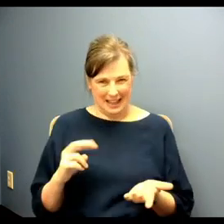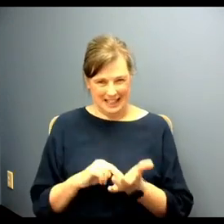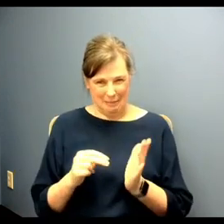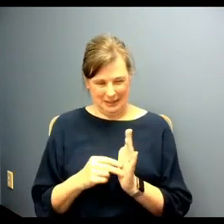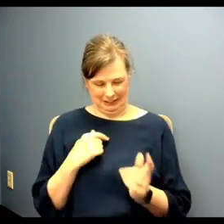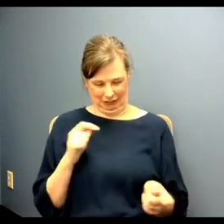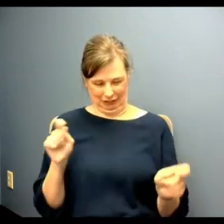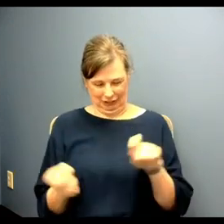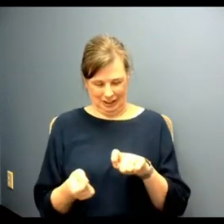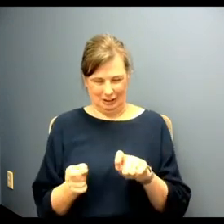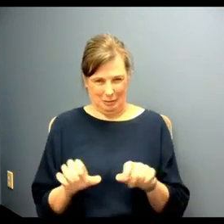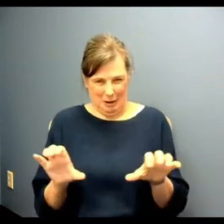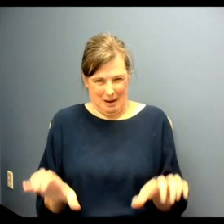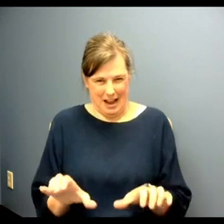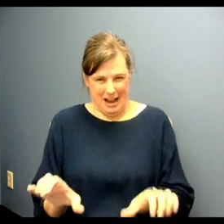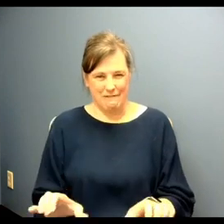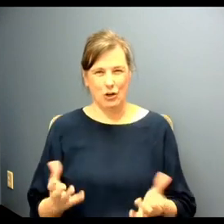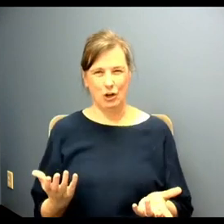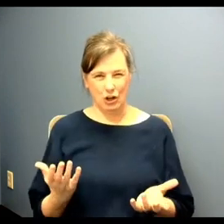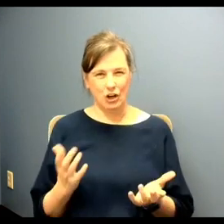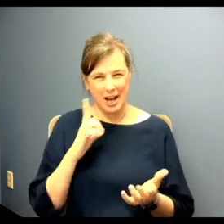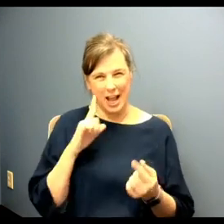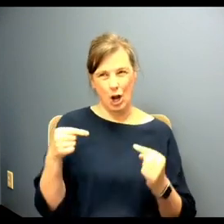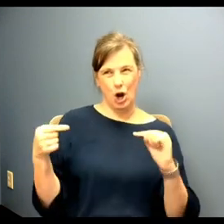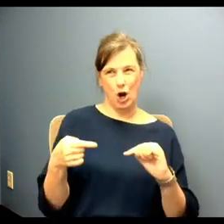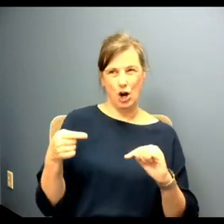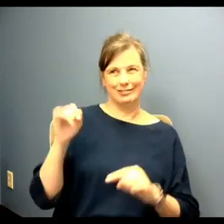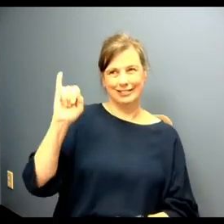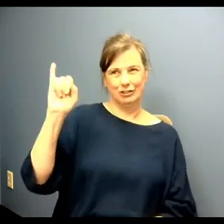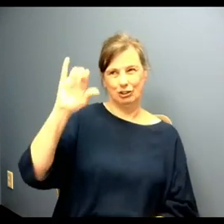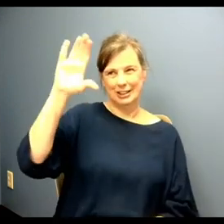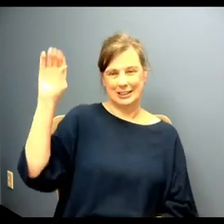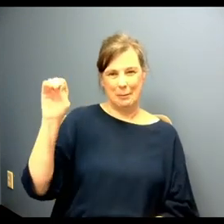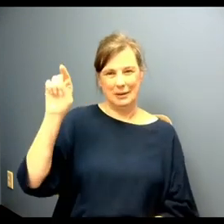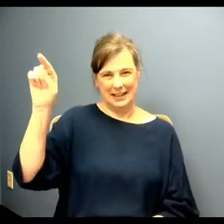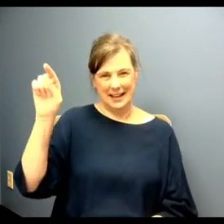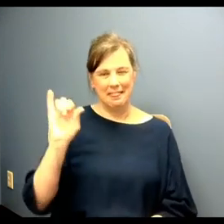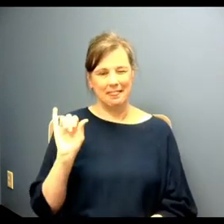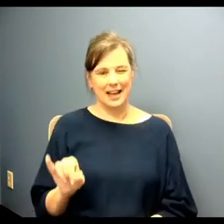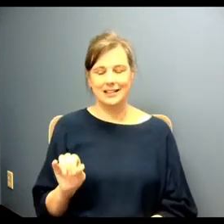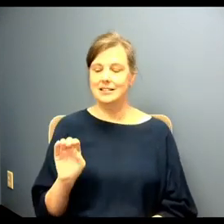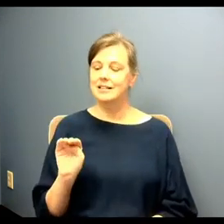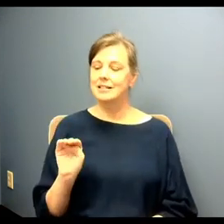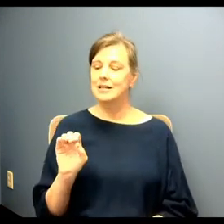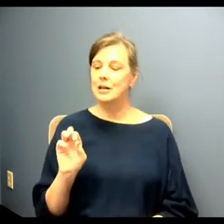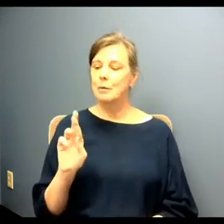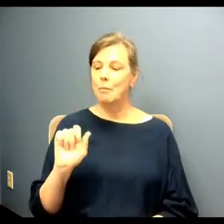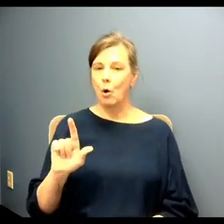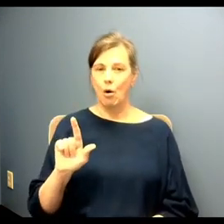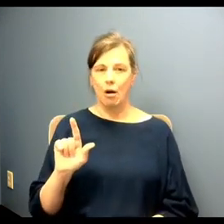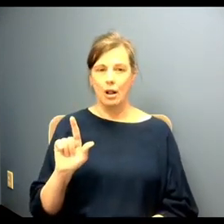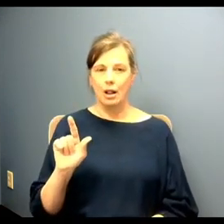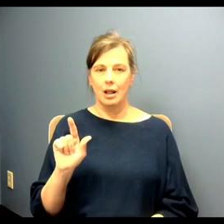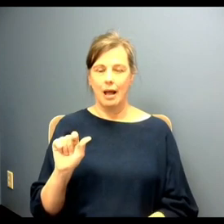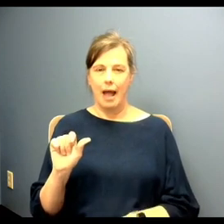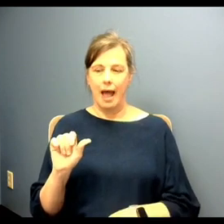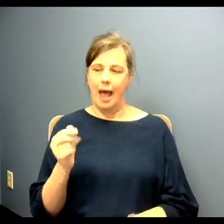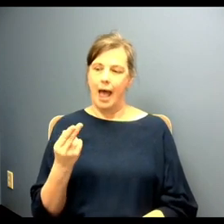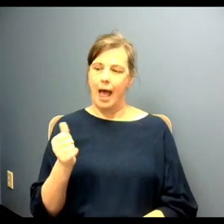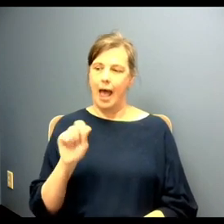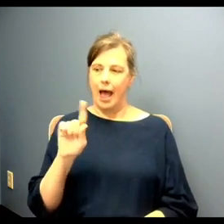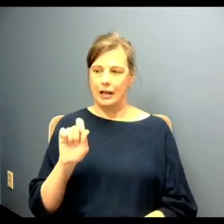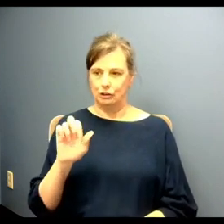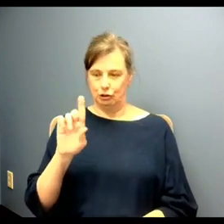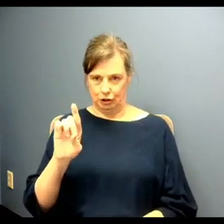being costly to another group or another party. This is one example of moral hazard, and this is something that insurance